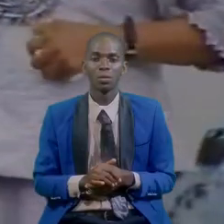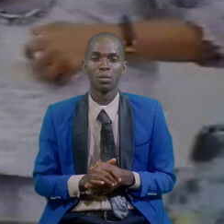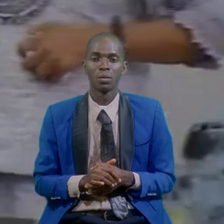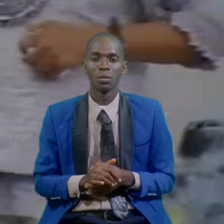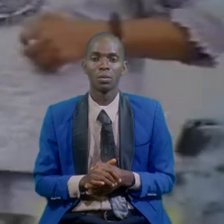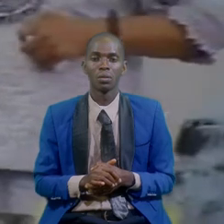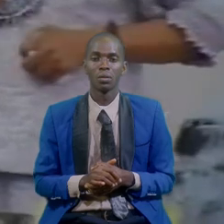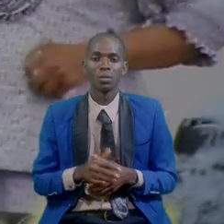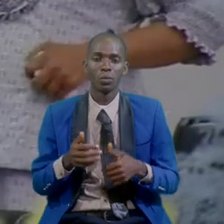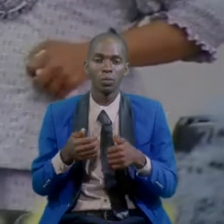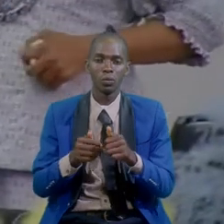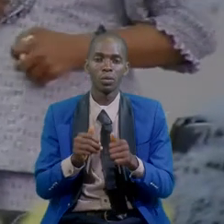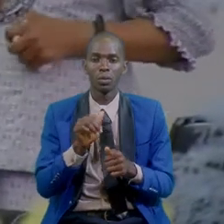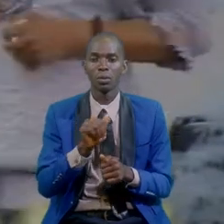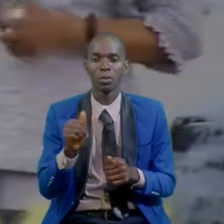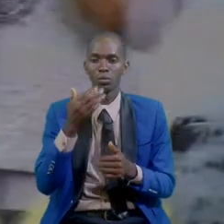Follow a good process.